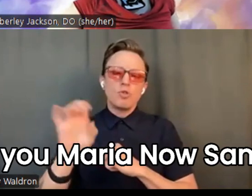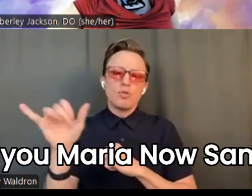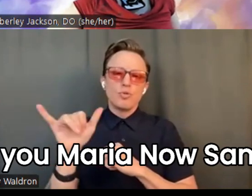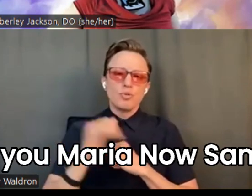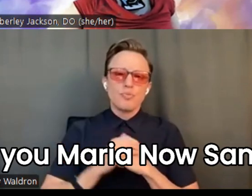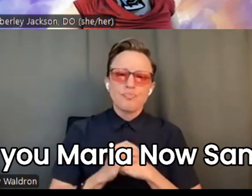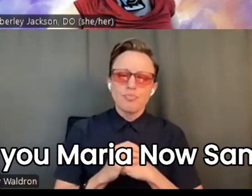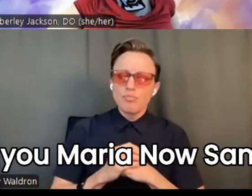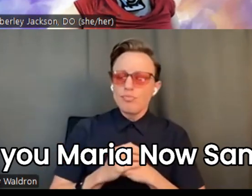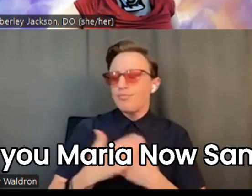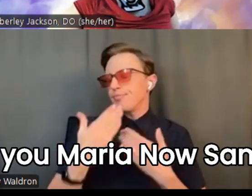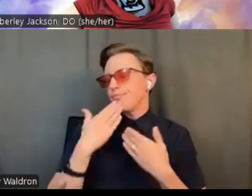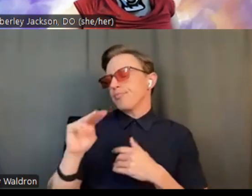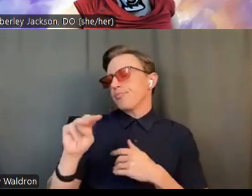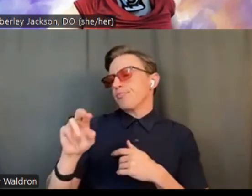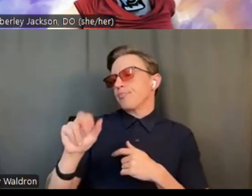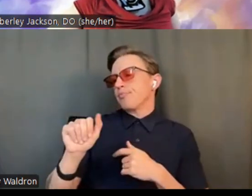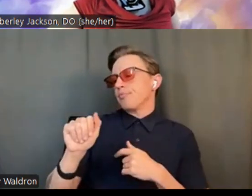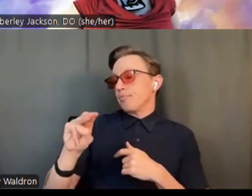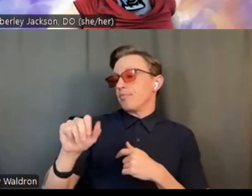Thank you, Maria. Now, Sam.